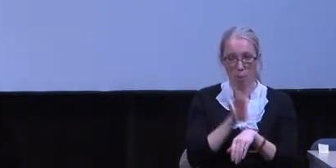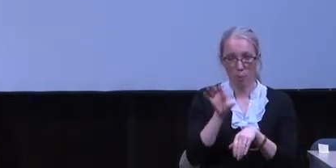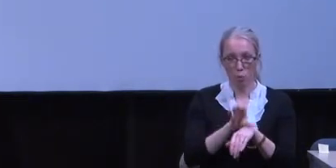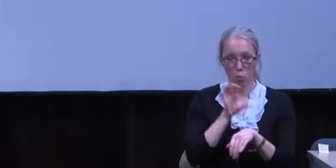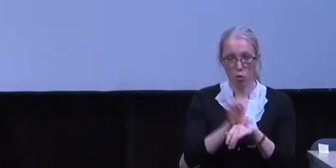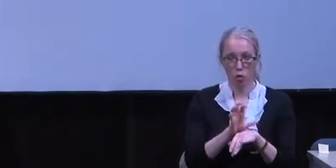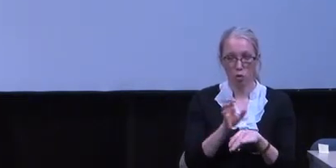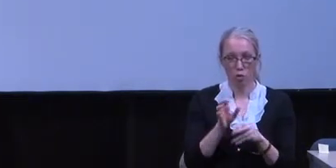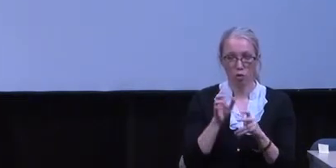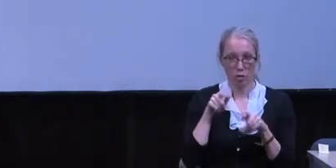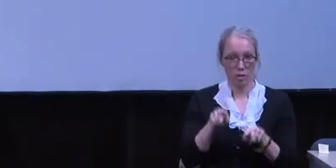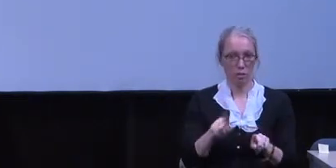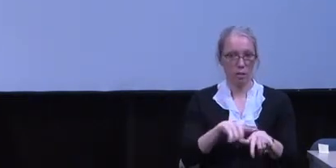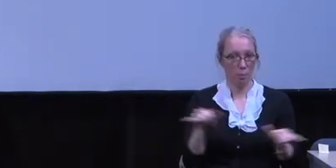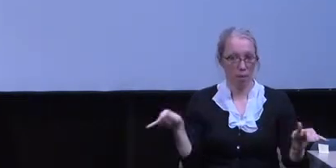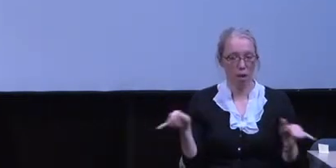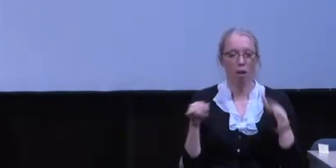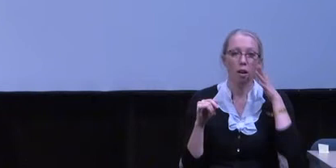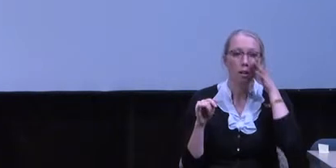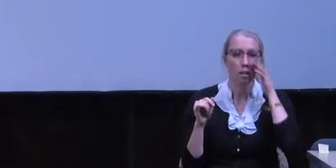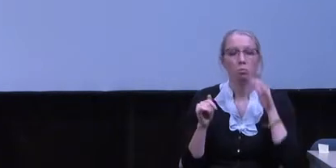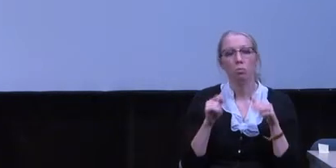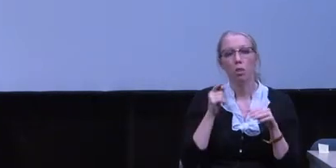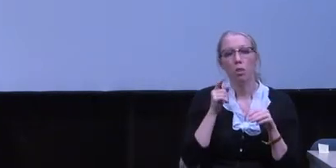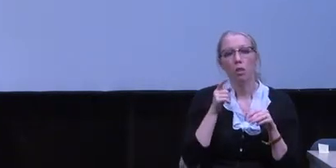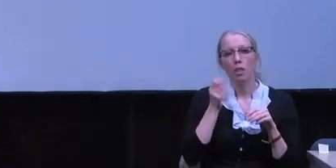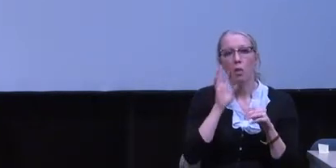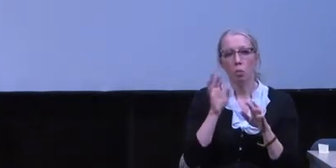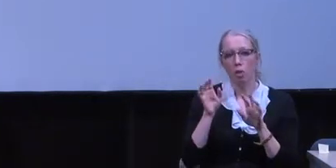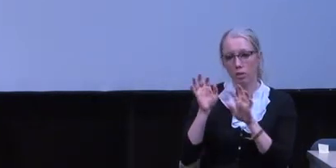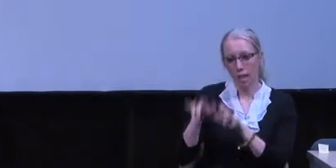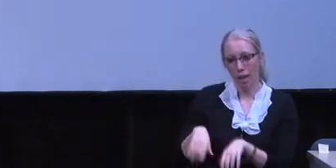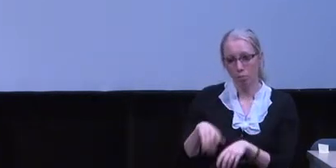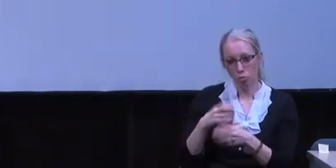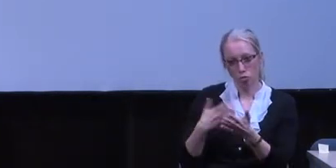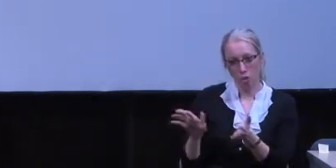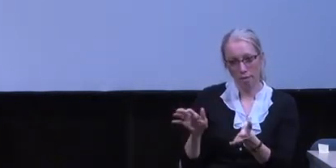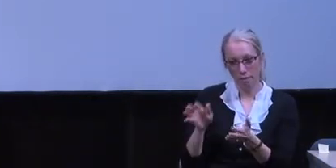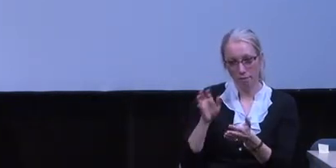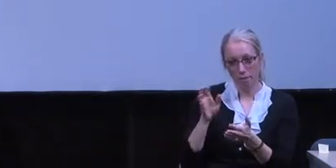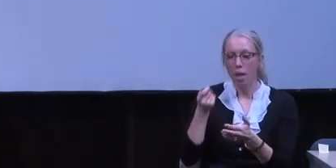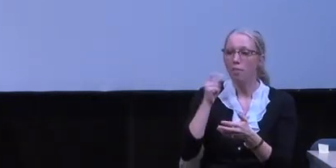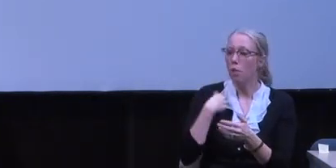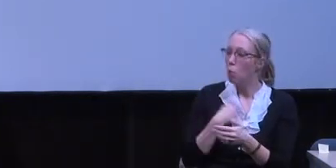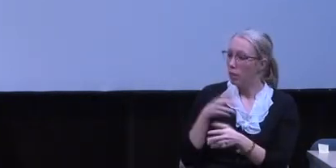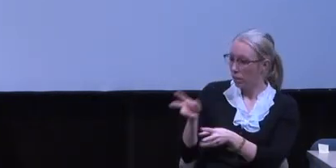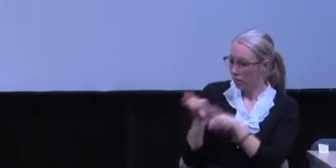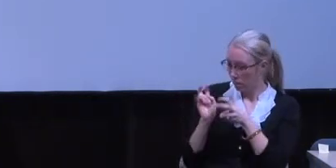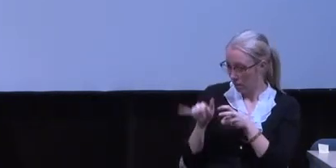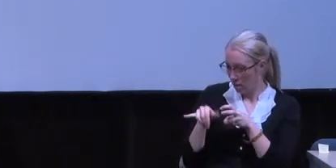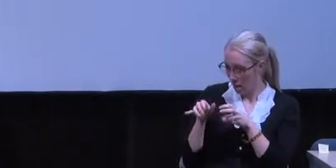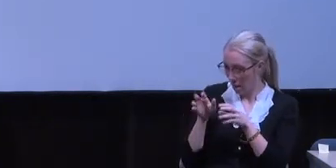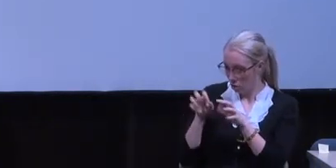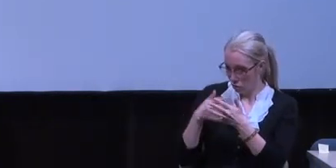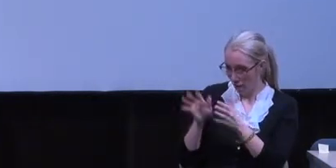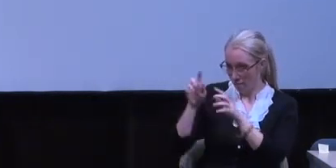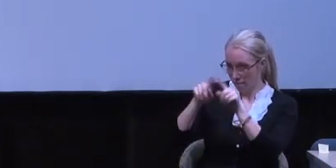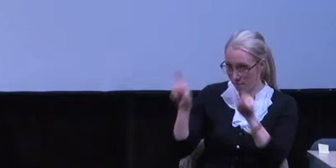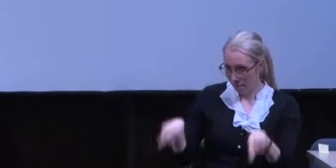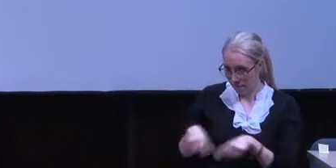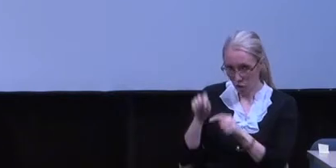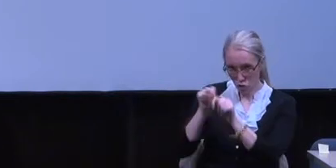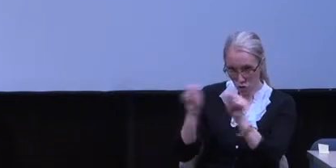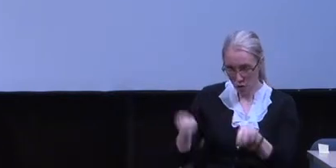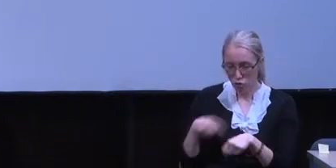different PowerPoint slides, which will give you a rough draft, so it's easier for us to create those captions. We don't have to go back